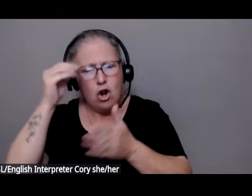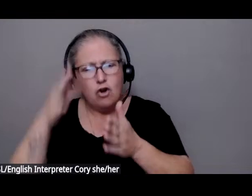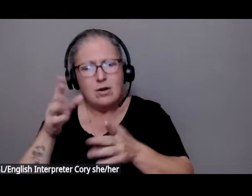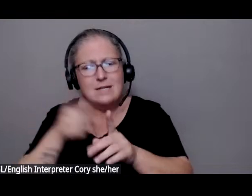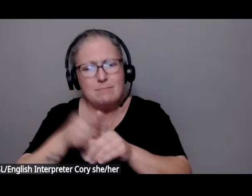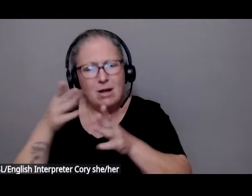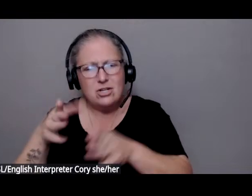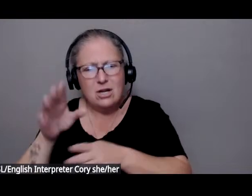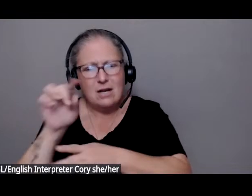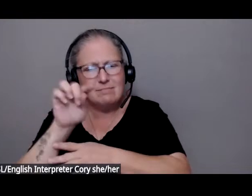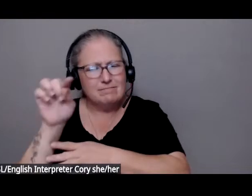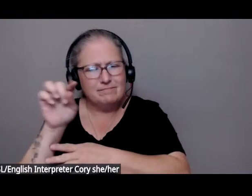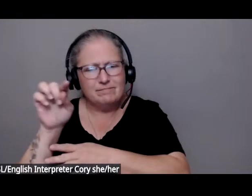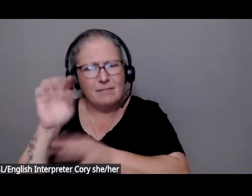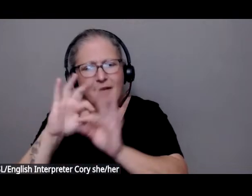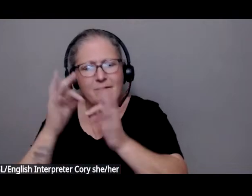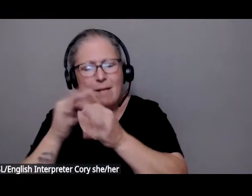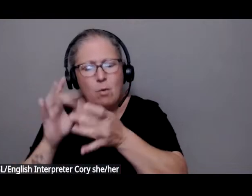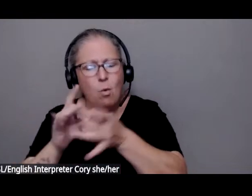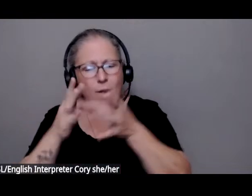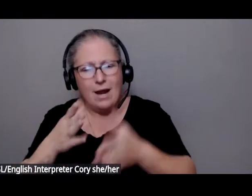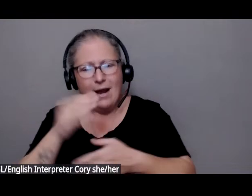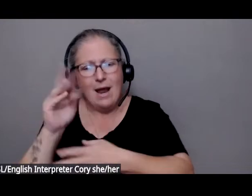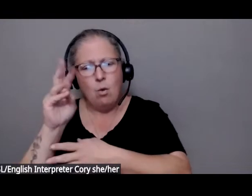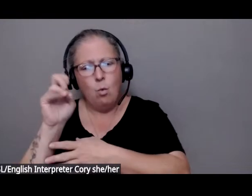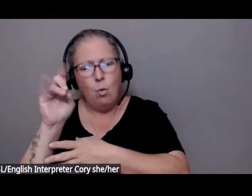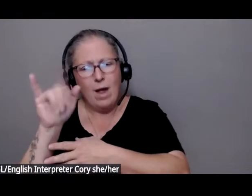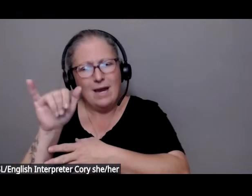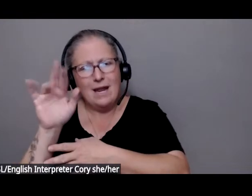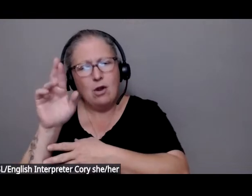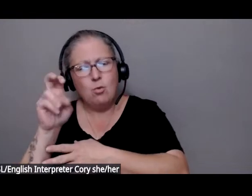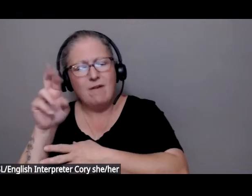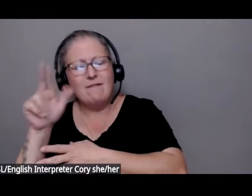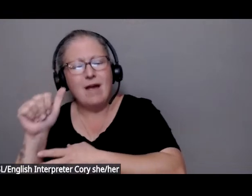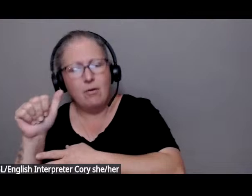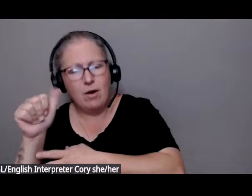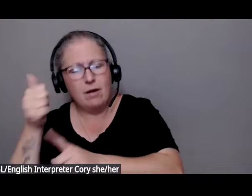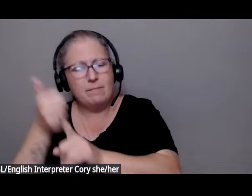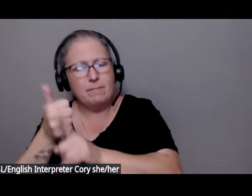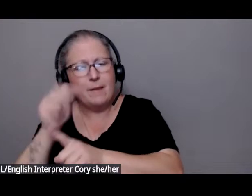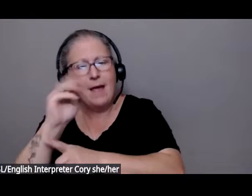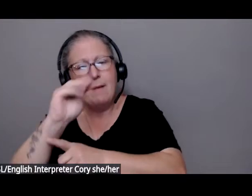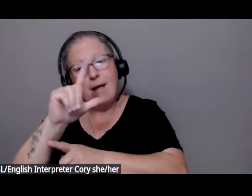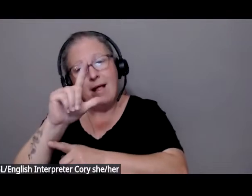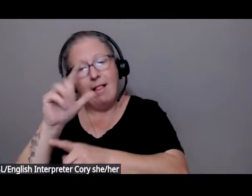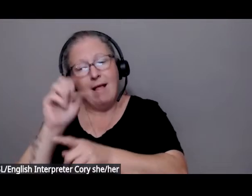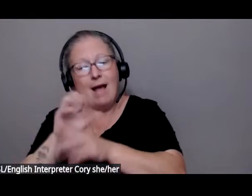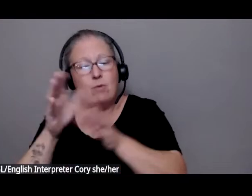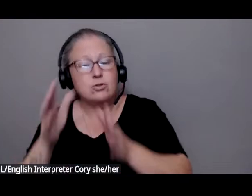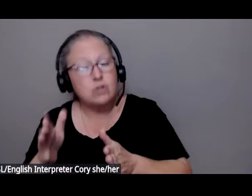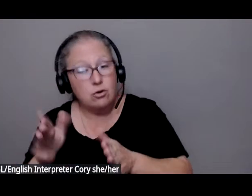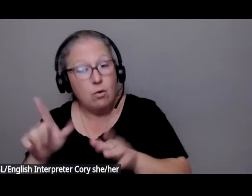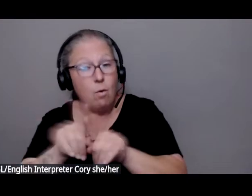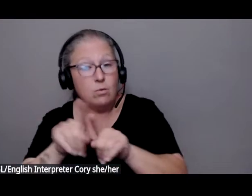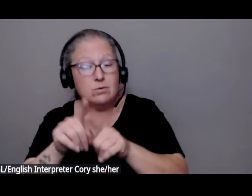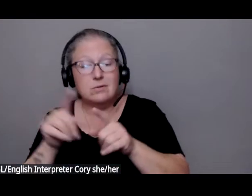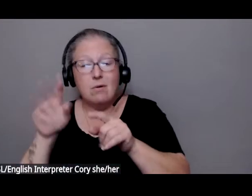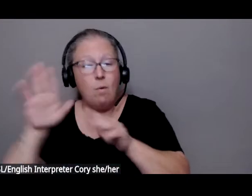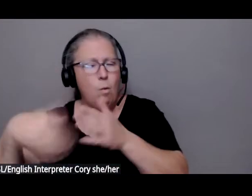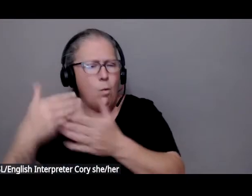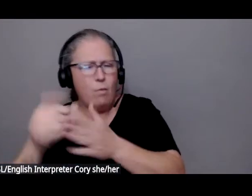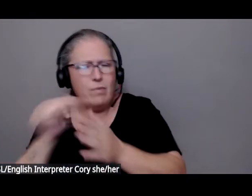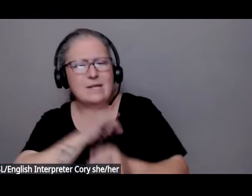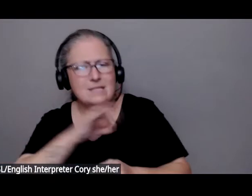Fernanda Selly, our family coordinator, and Wendy Rivera, our ML counselor, as well as all of the staff